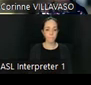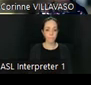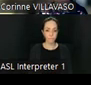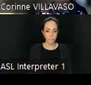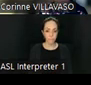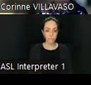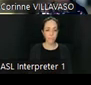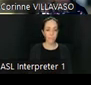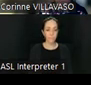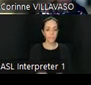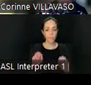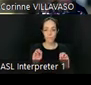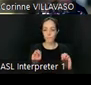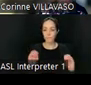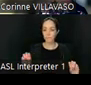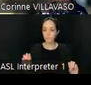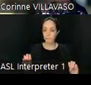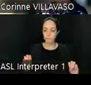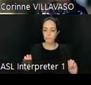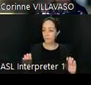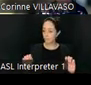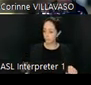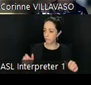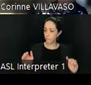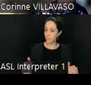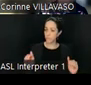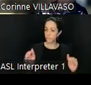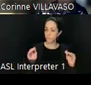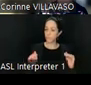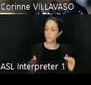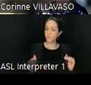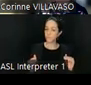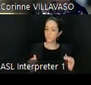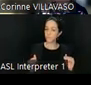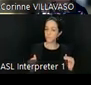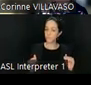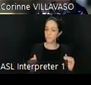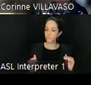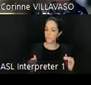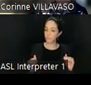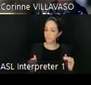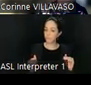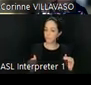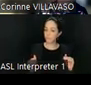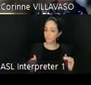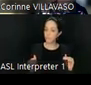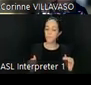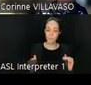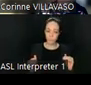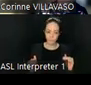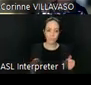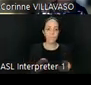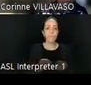Seeing that there are no hands raised, may we move forward to number nine, Co-Chair Obi? Sounds